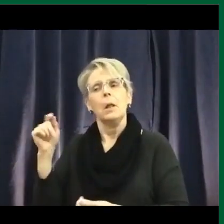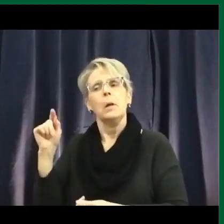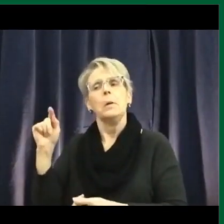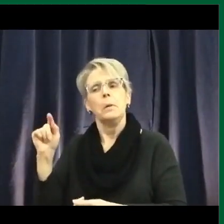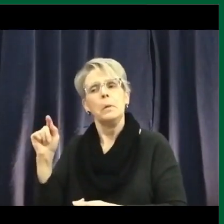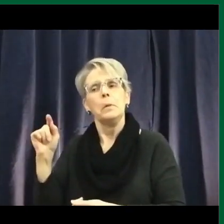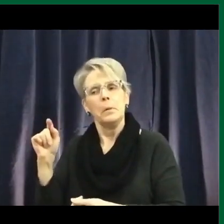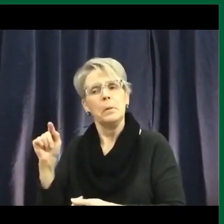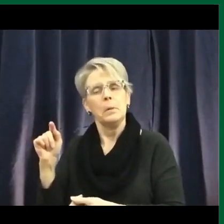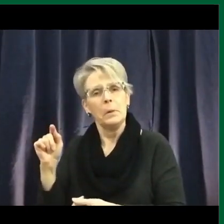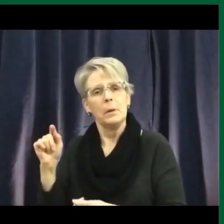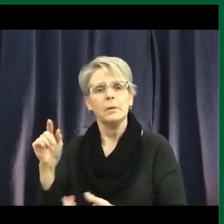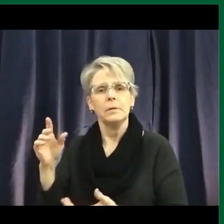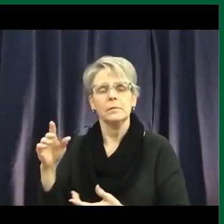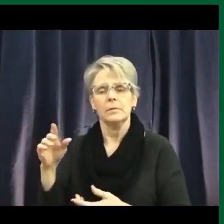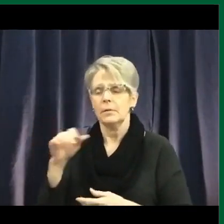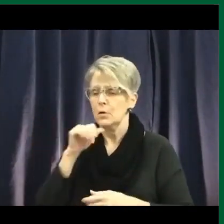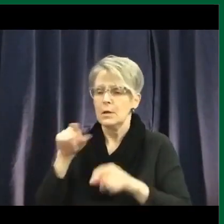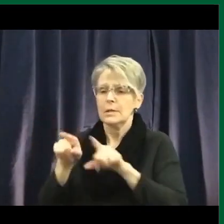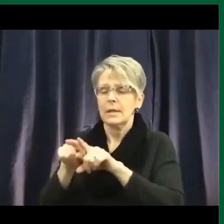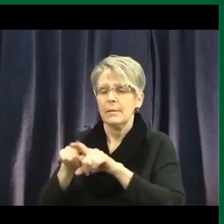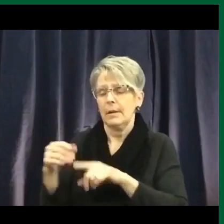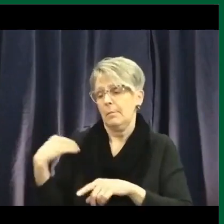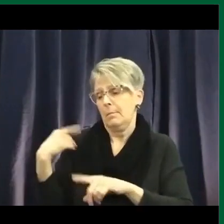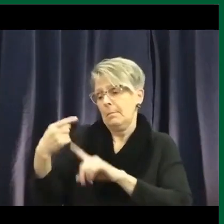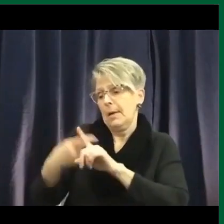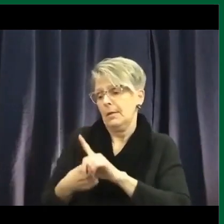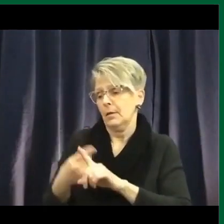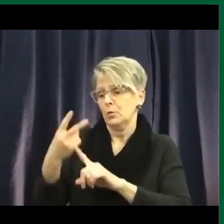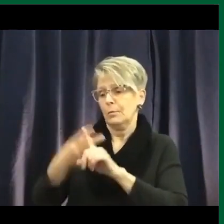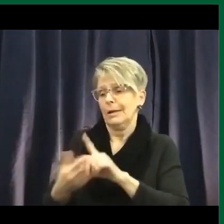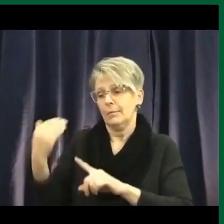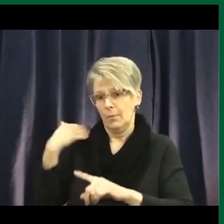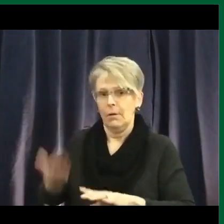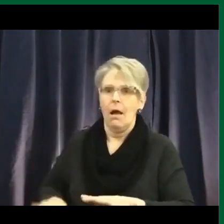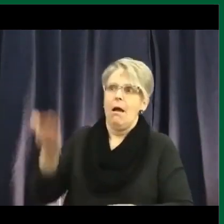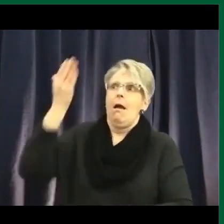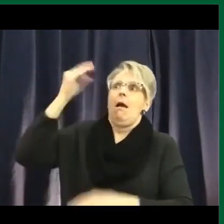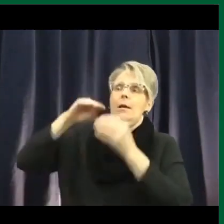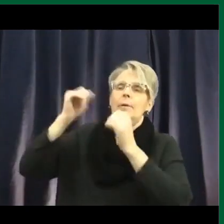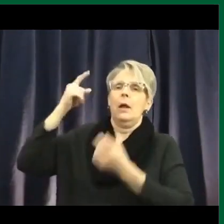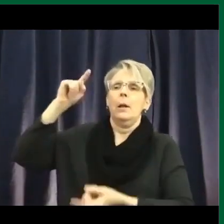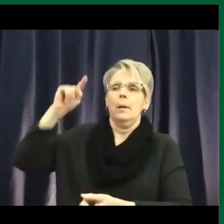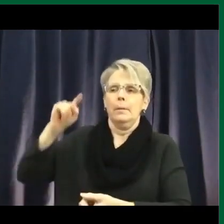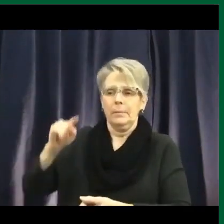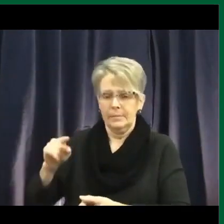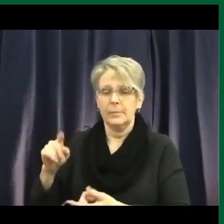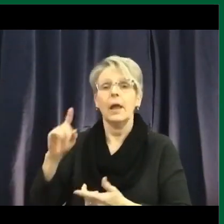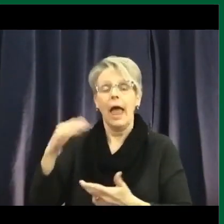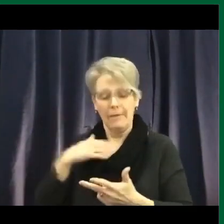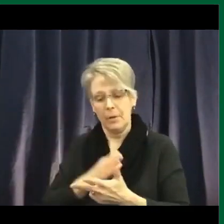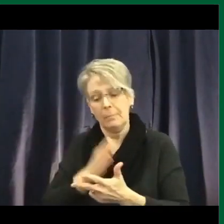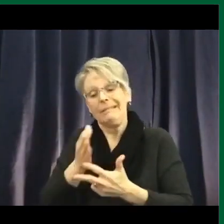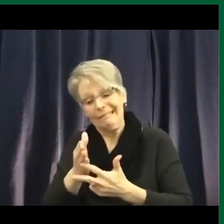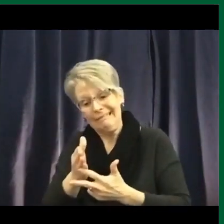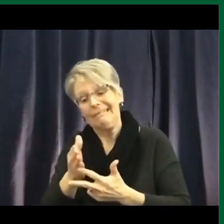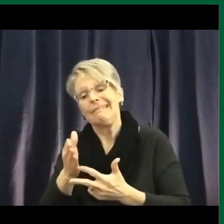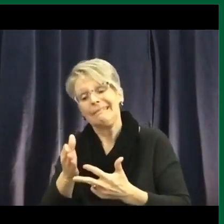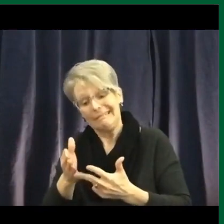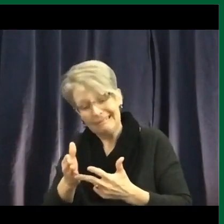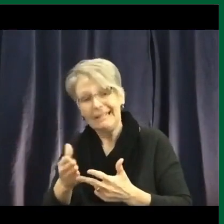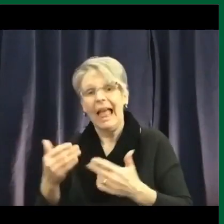they are down from where they were a month and 2 months ago. So the variants of concern are present in our communities. We're aware of that